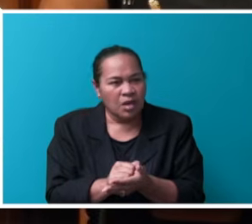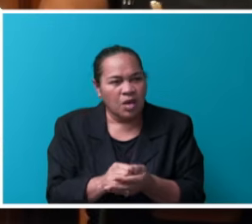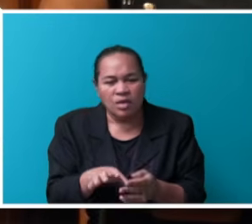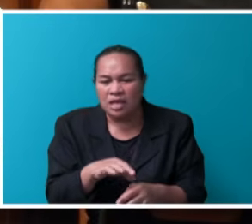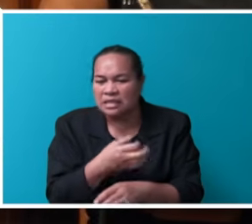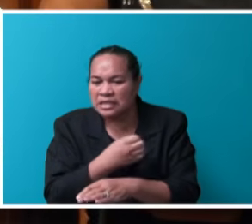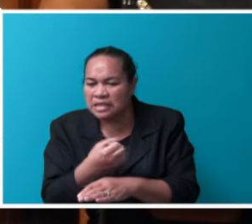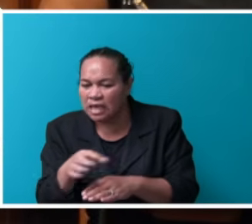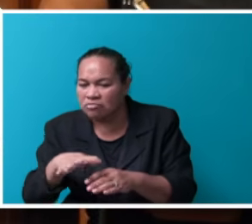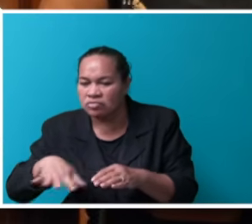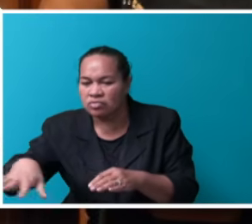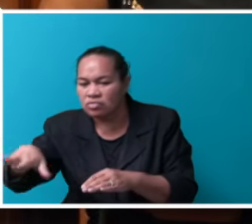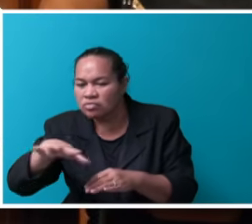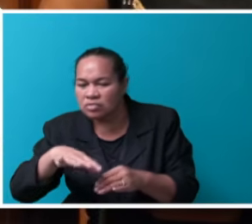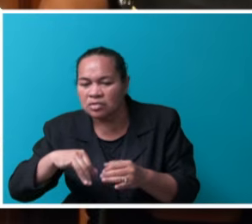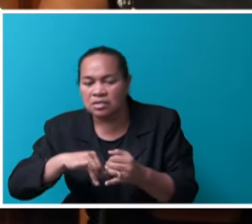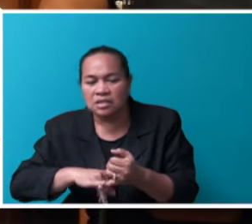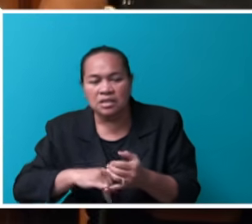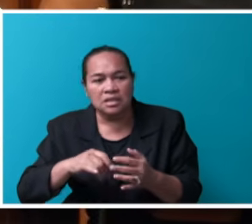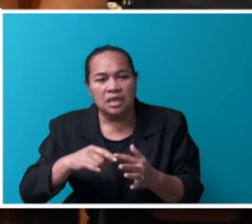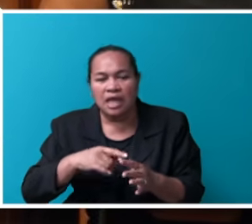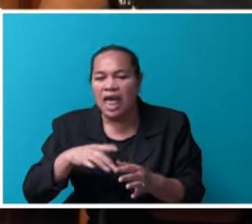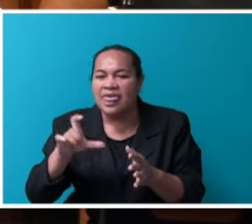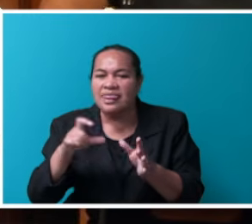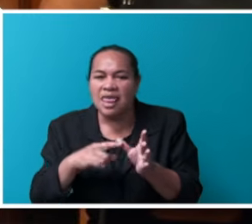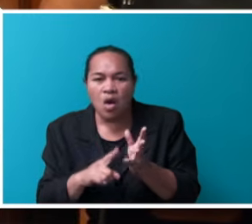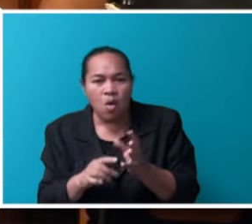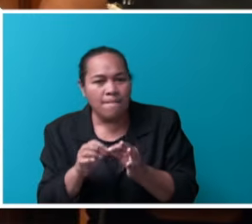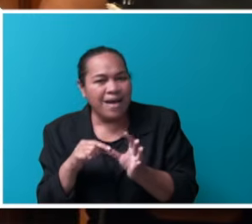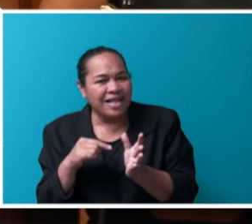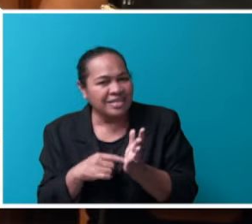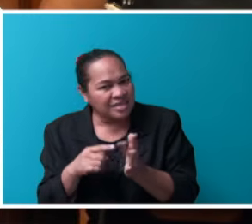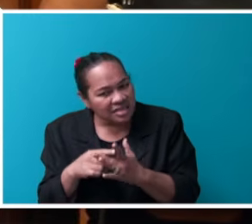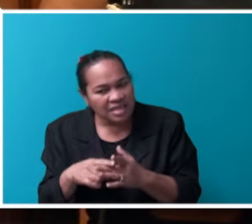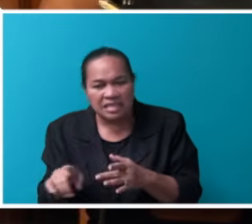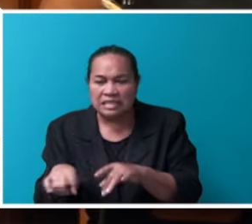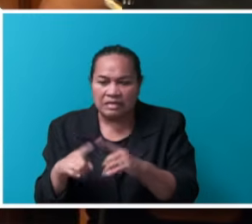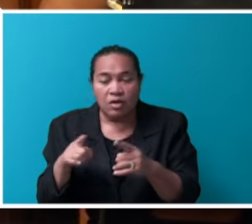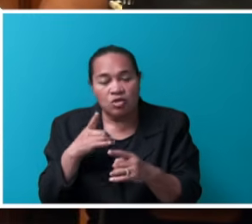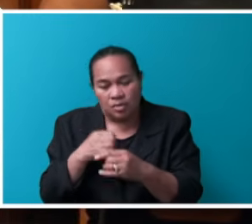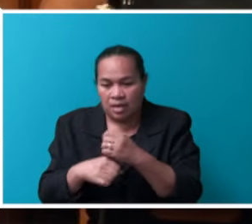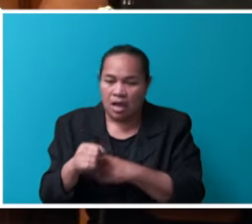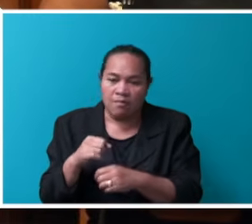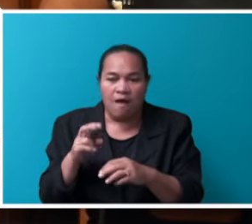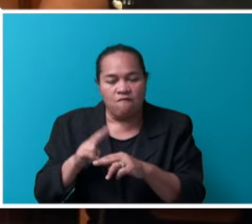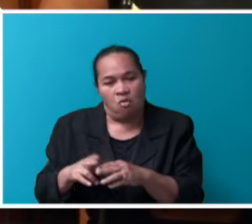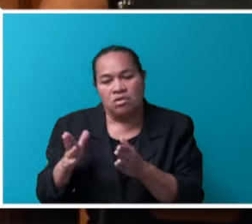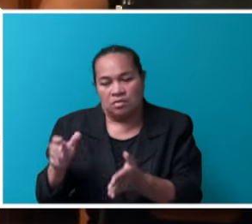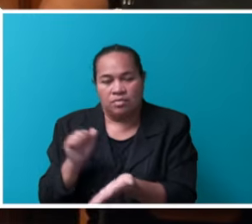Nambare, Dalaisawani, and Dombati. This will formalize around